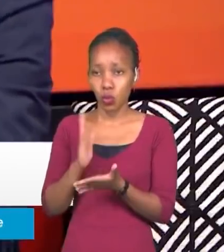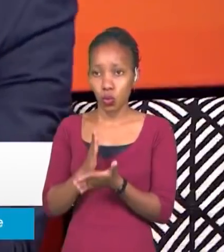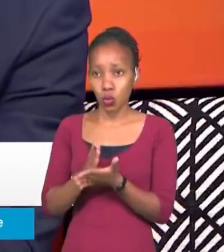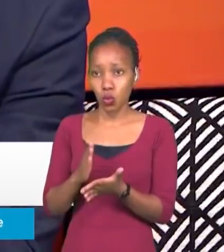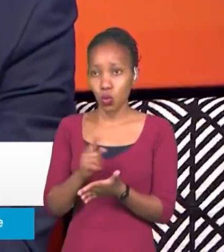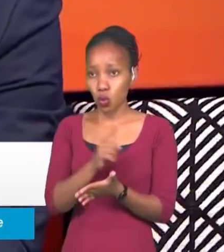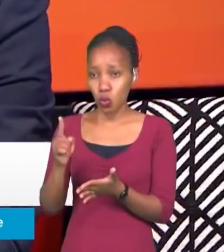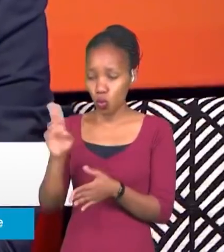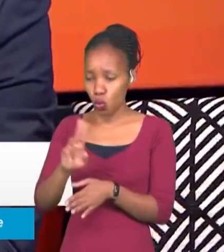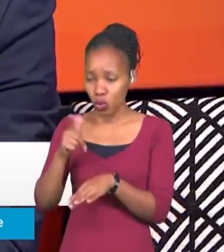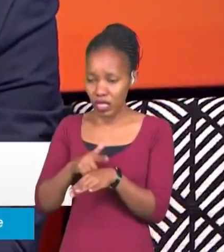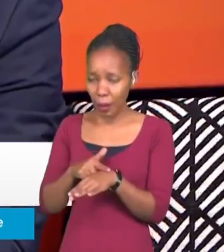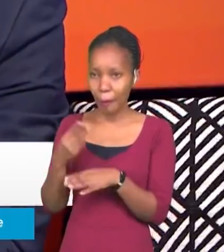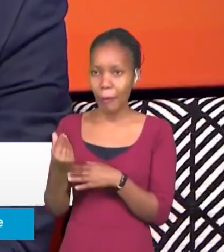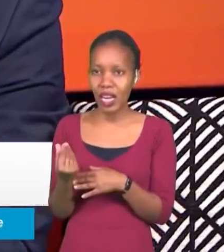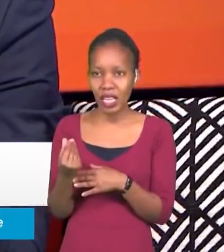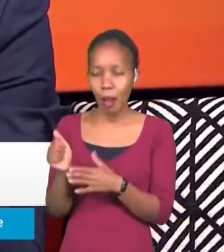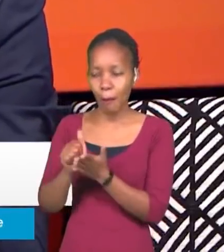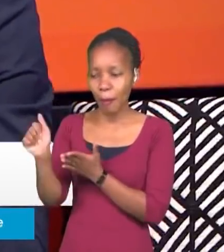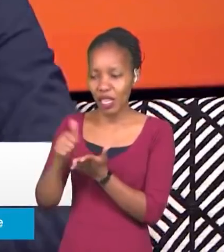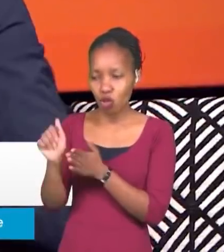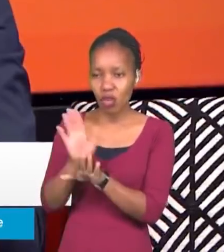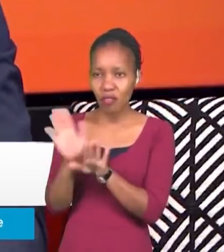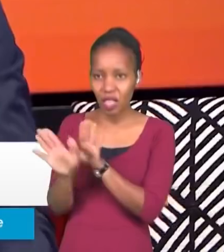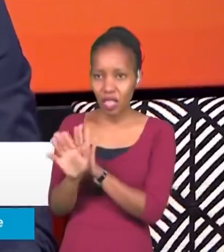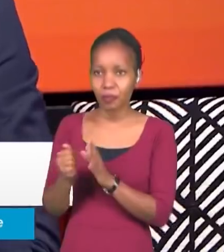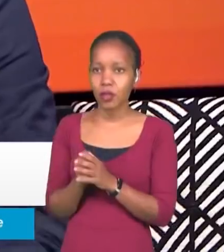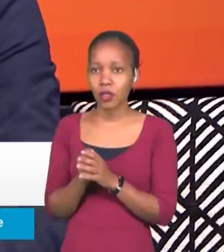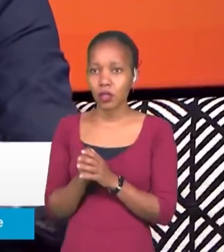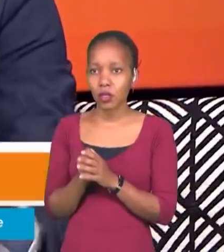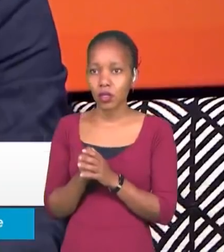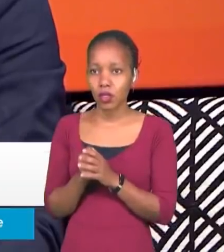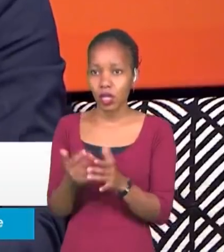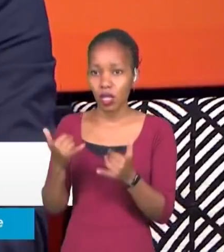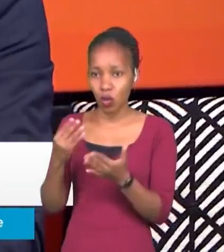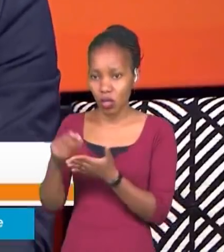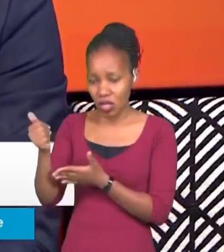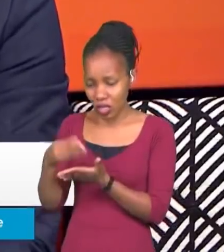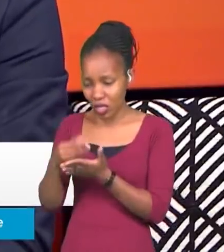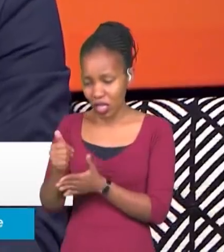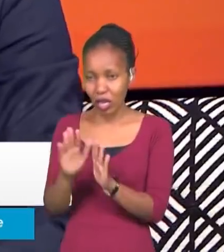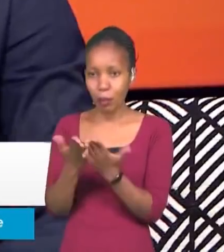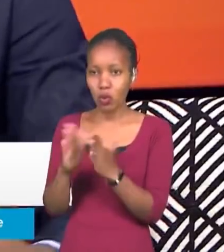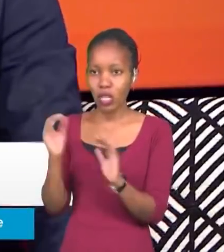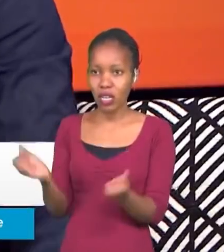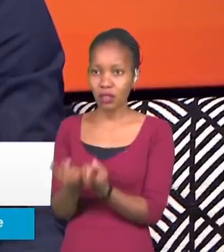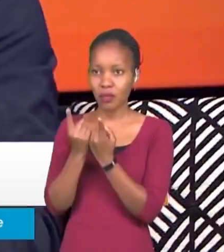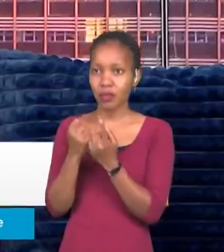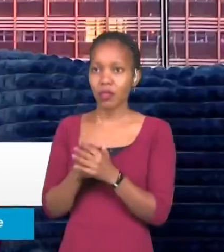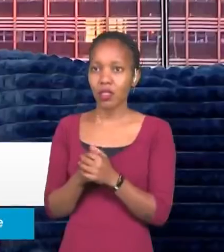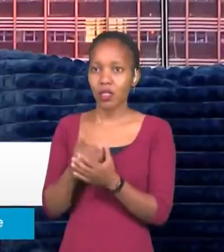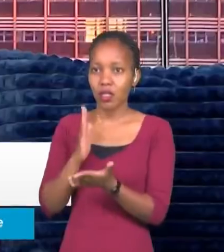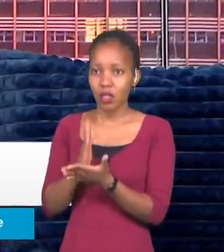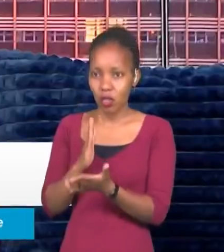invest the time, money, publication, everything, launching the book, it was an event, signing all these things. Man, you're writing